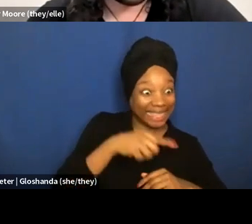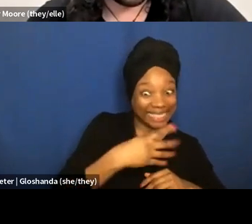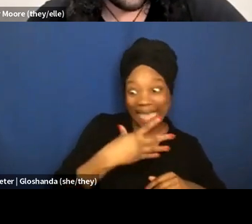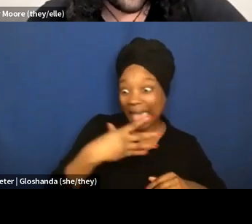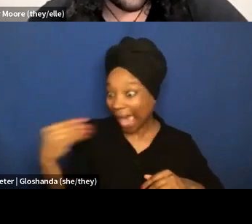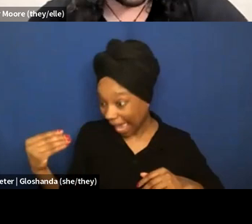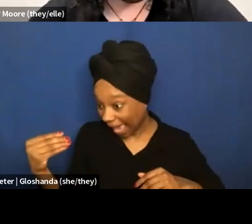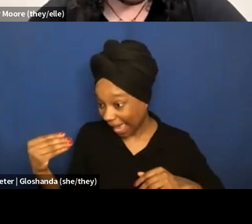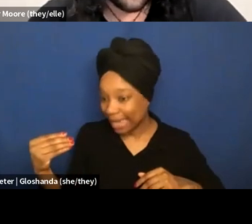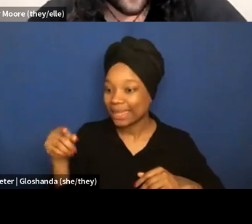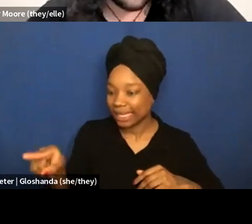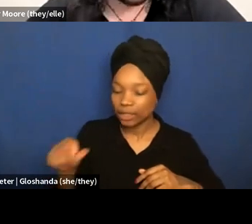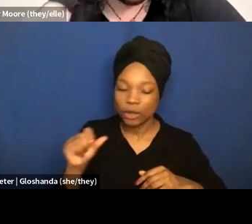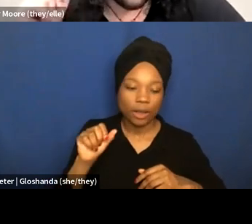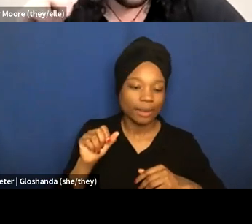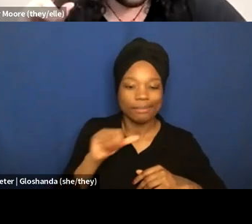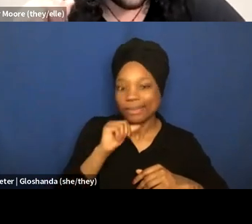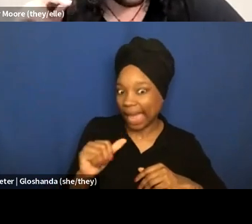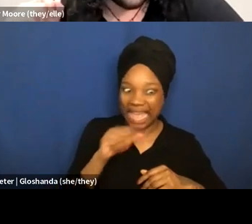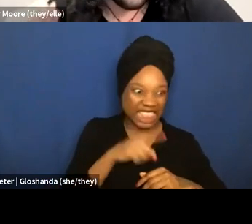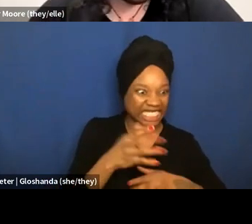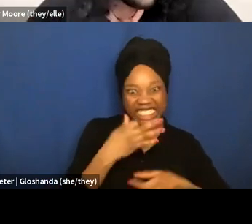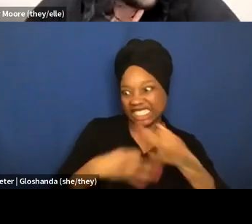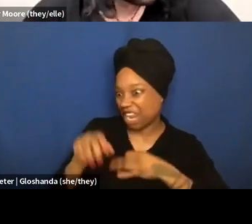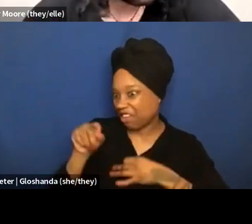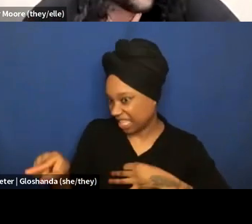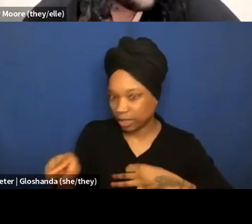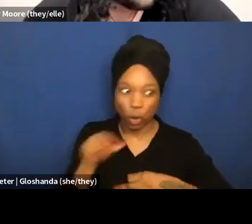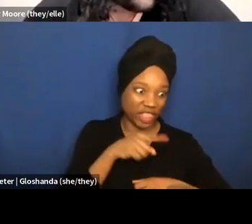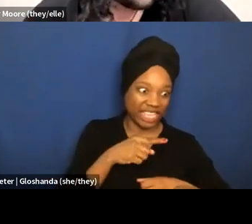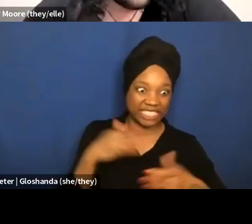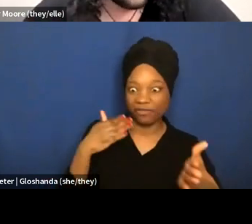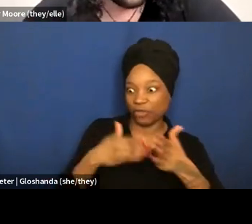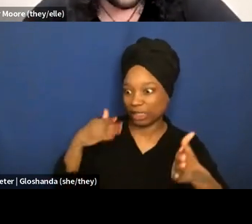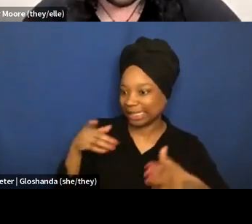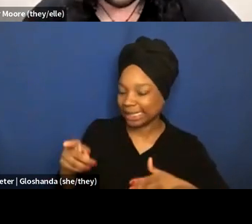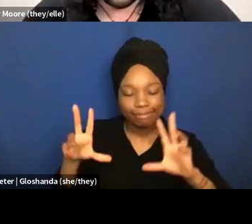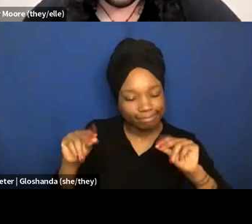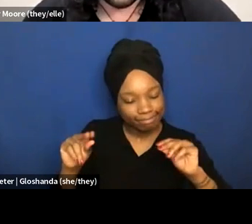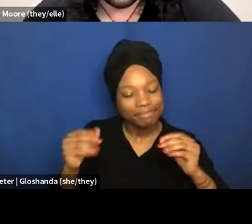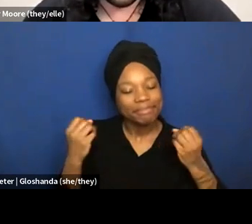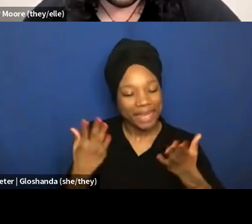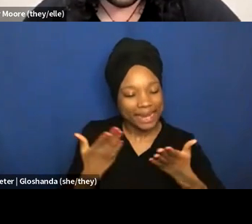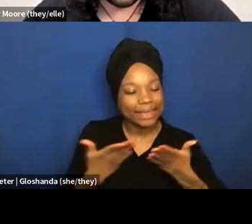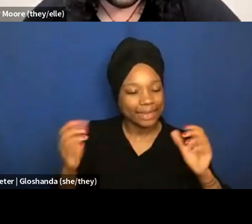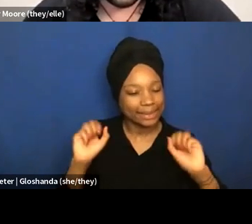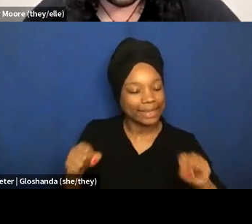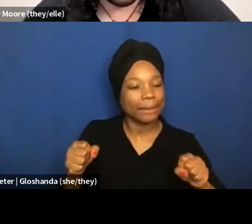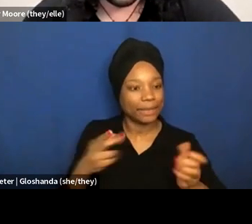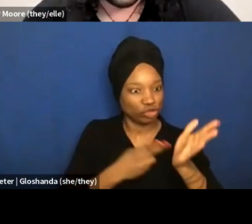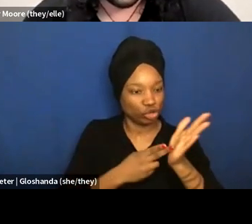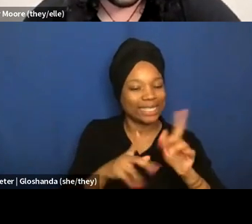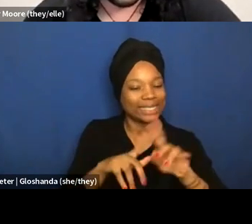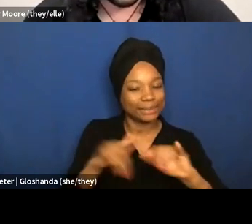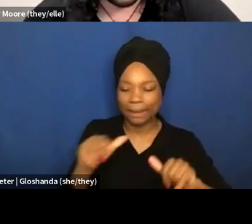this or this versus, because a lot of things are true at the same time. They don't have to make logical sense. They just are. And